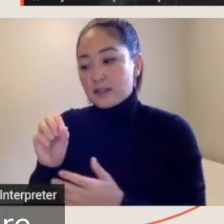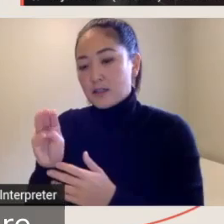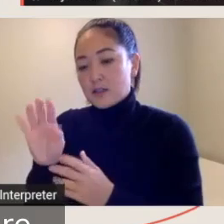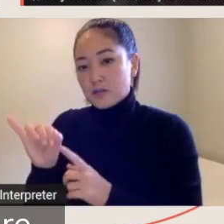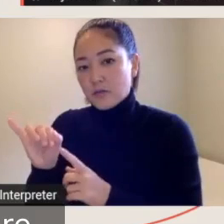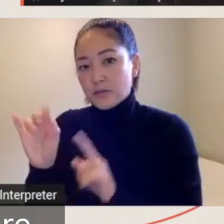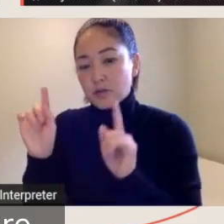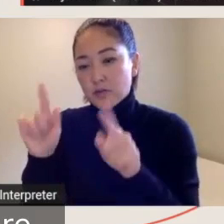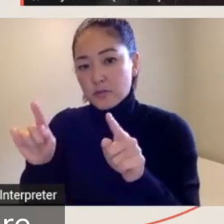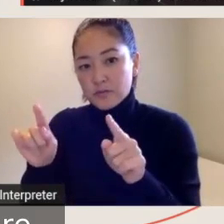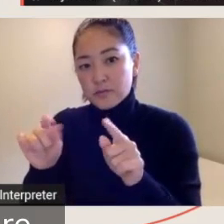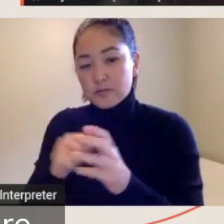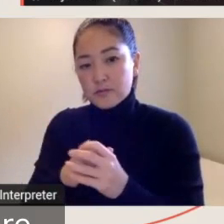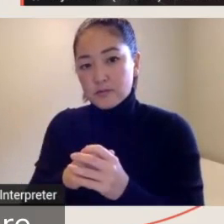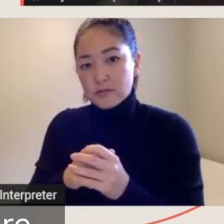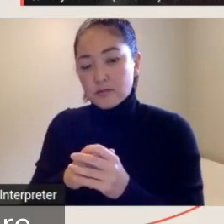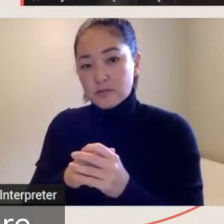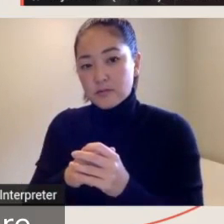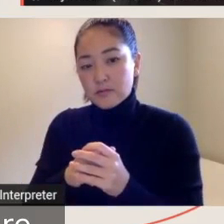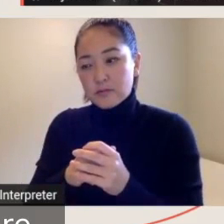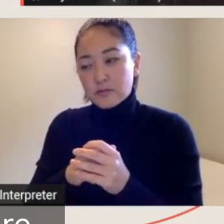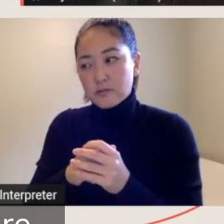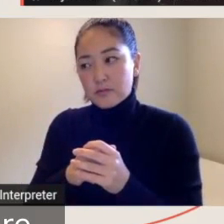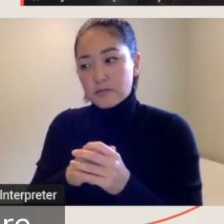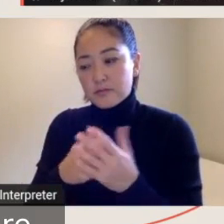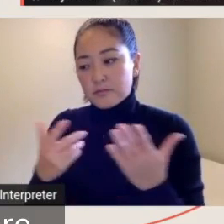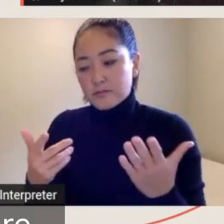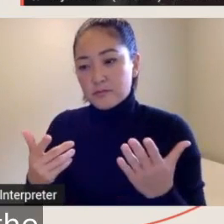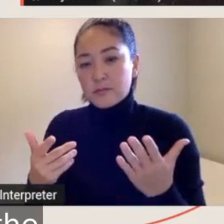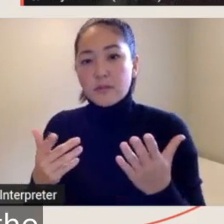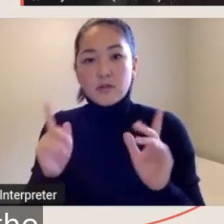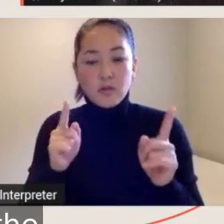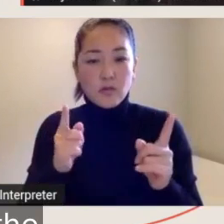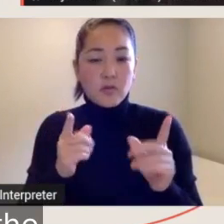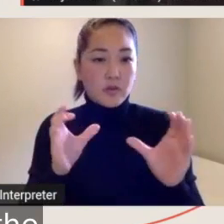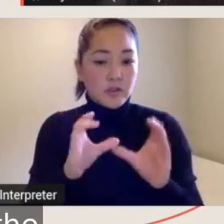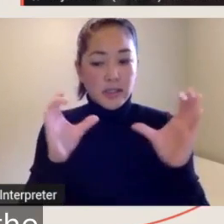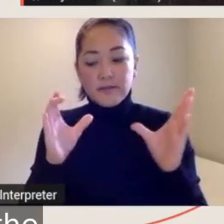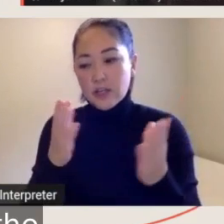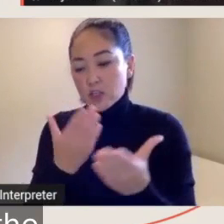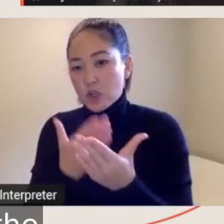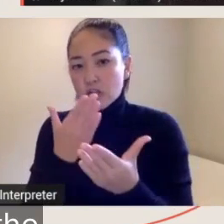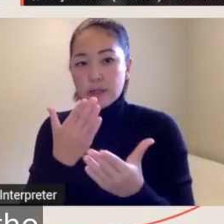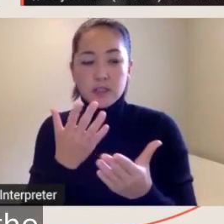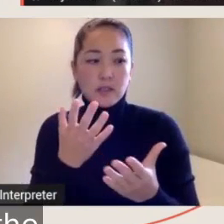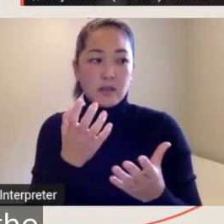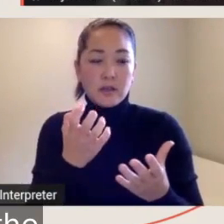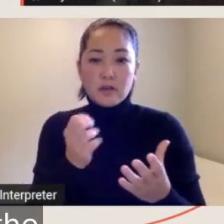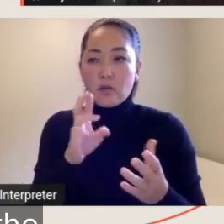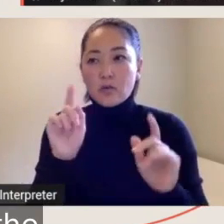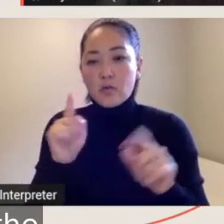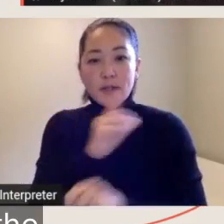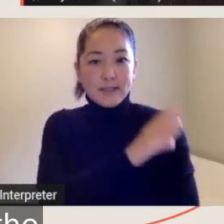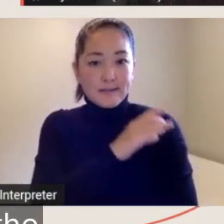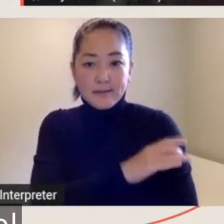get her, get more on her, the status of her documents or to the school, to the clinic or